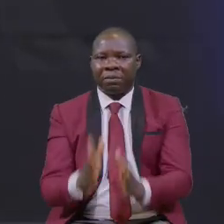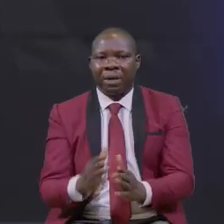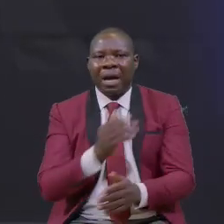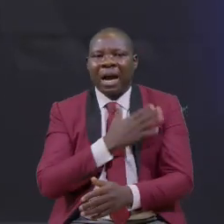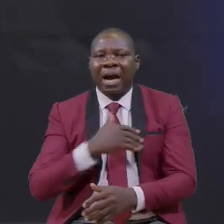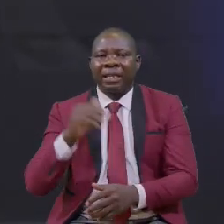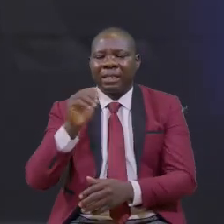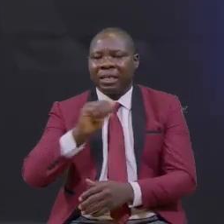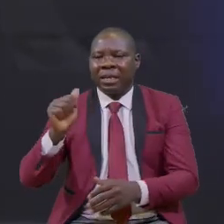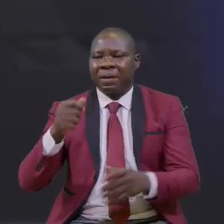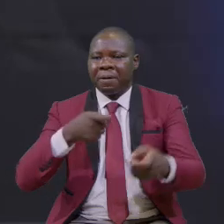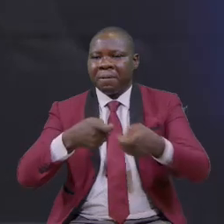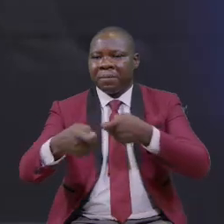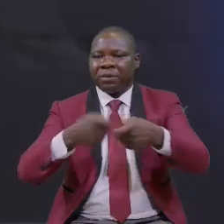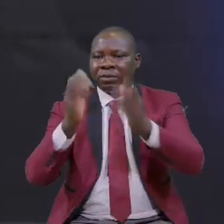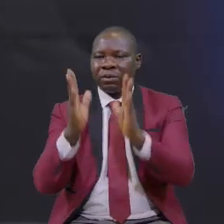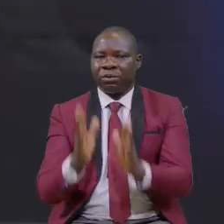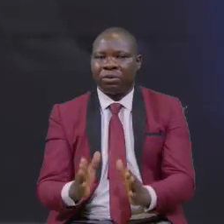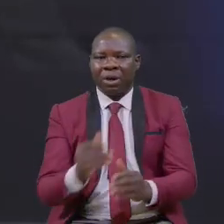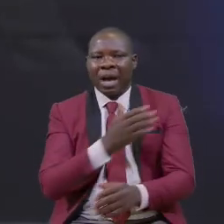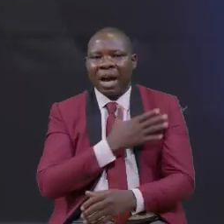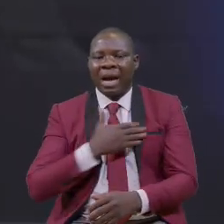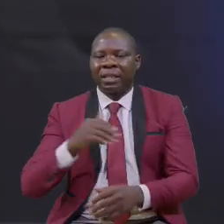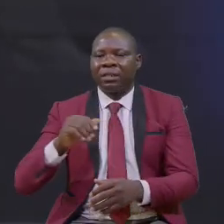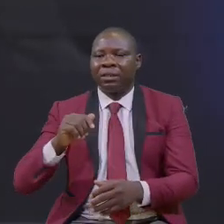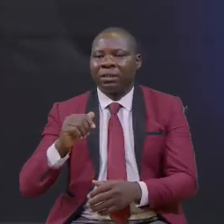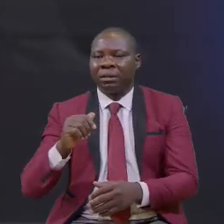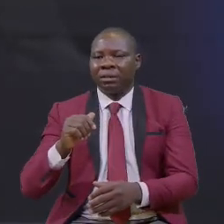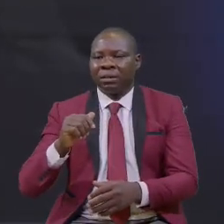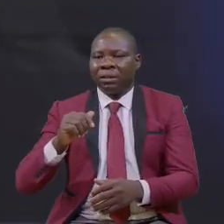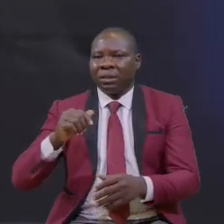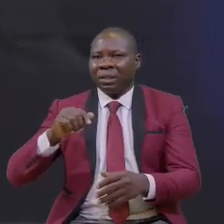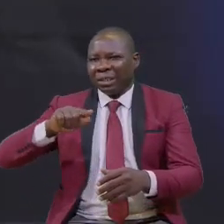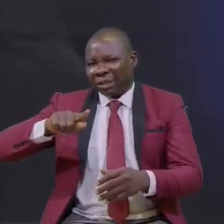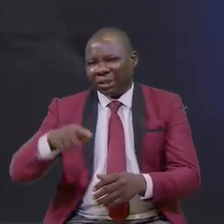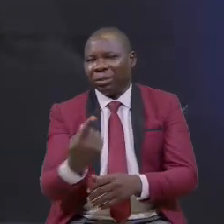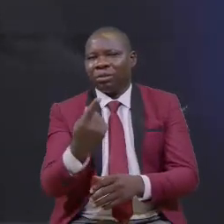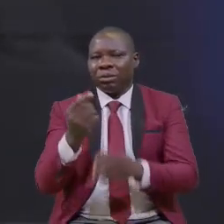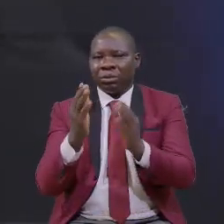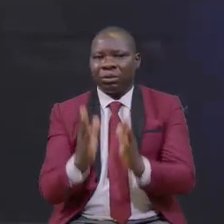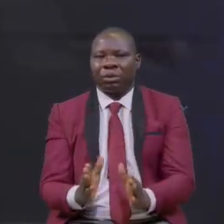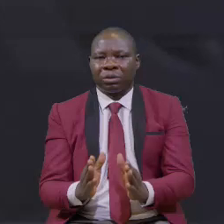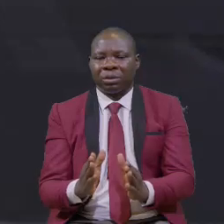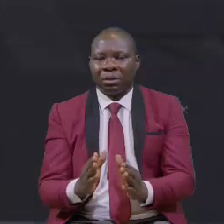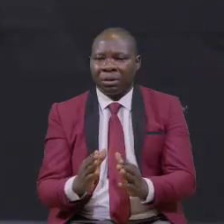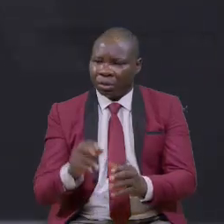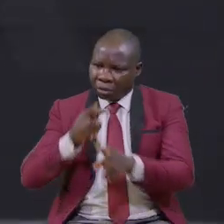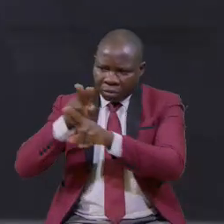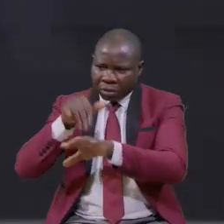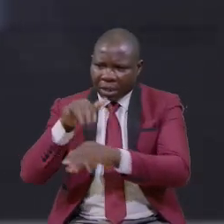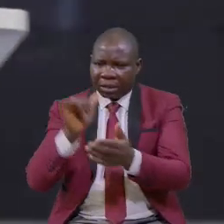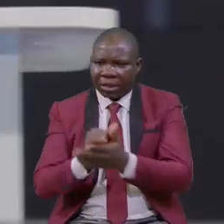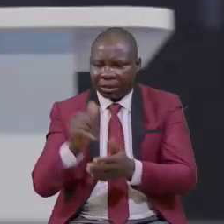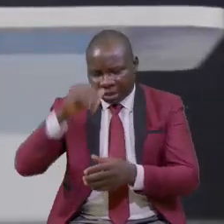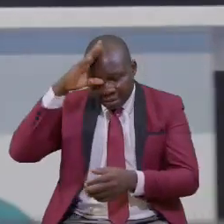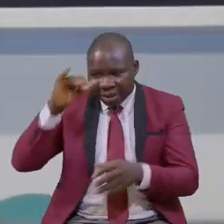a persecutor and injurious Look at that. A man like this